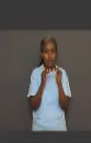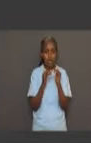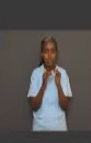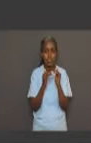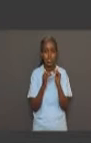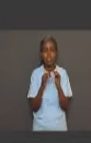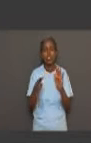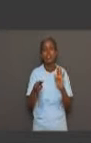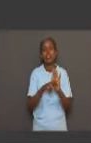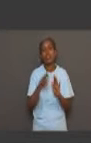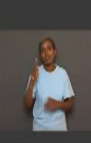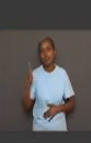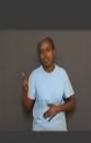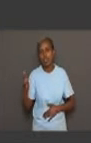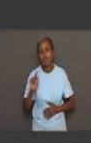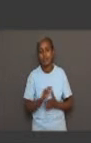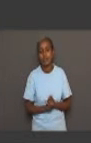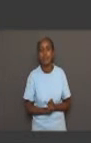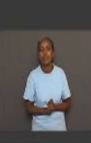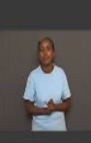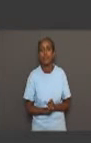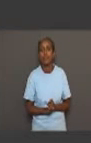equals negative 1.